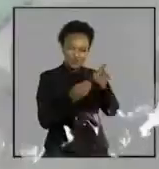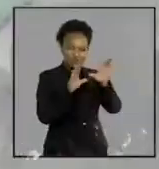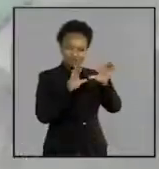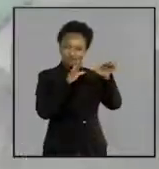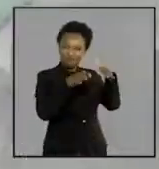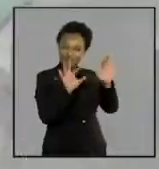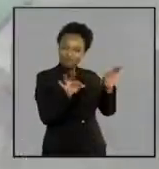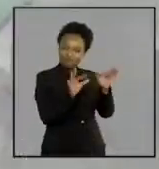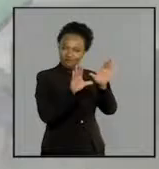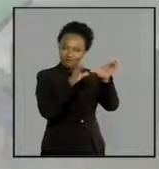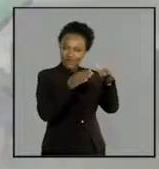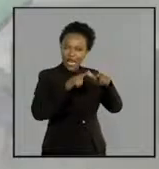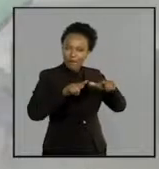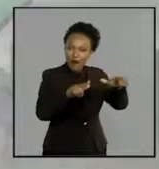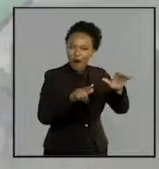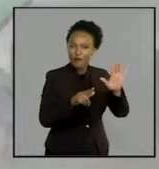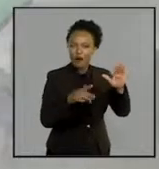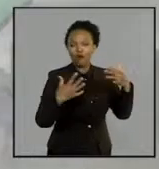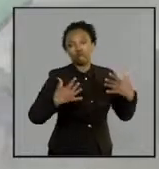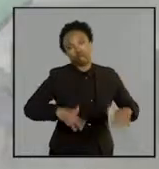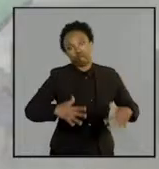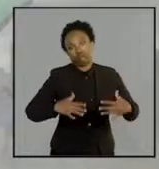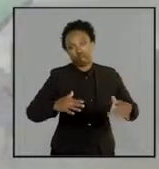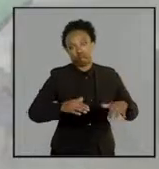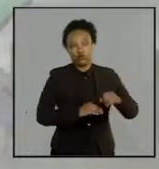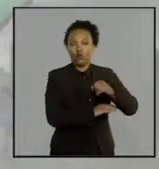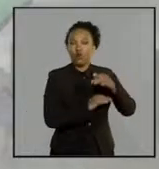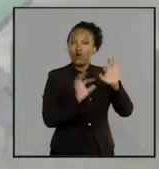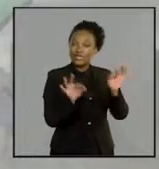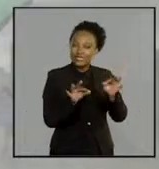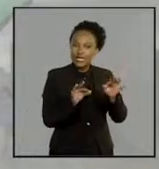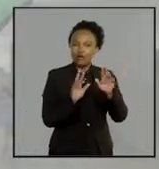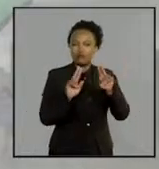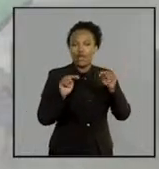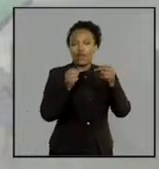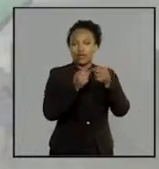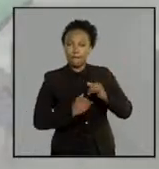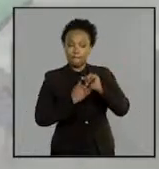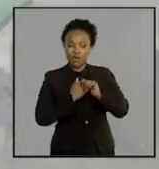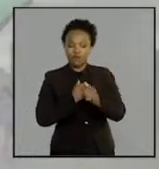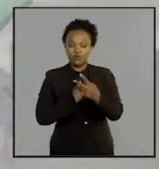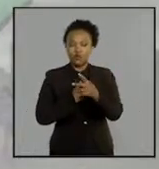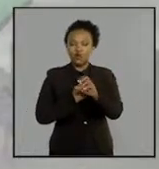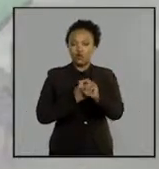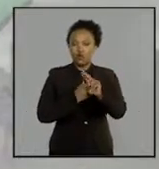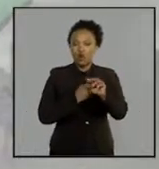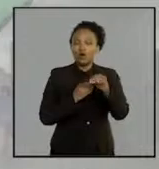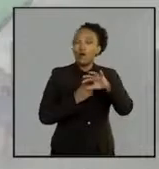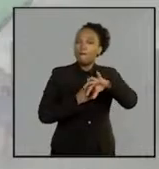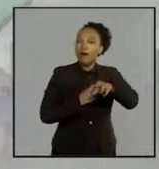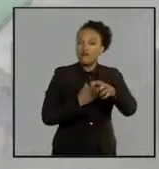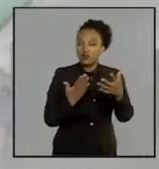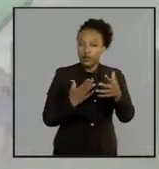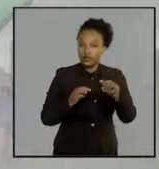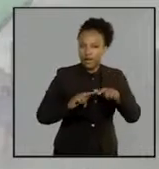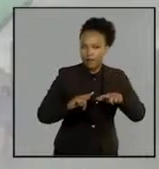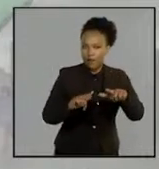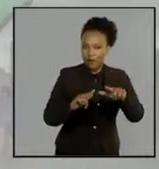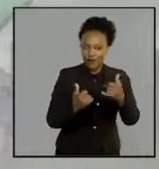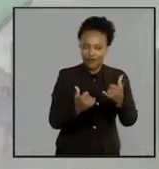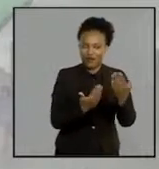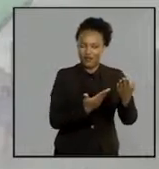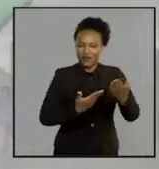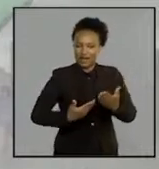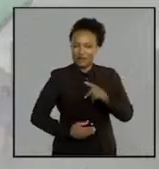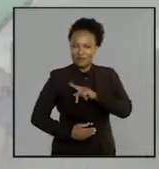Thank you, the Living Rock Choir from Limpopo, for that moving delivery of our anthems. Women's Month 2021 is hosted